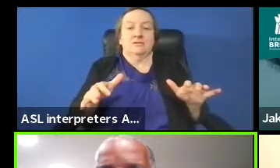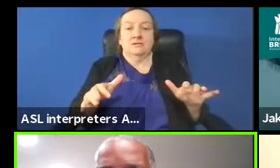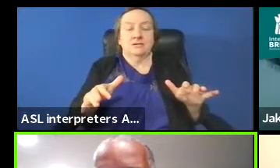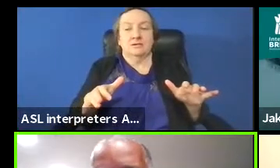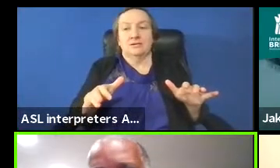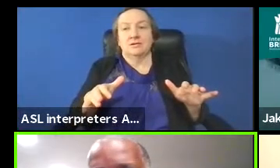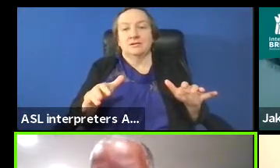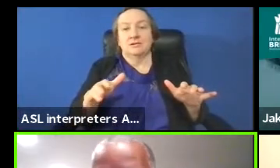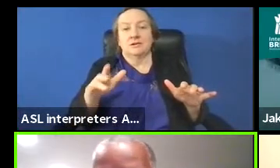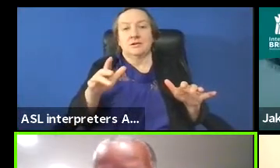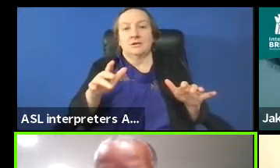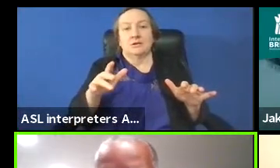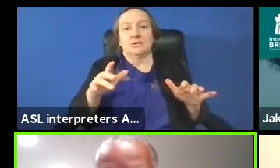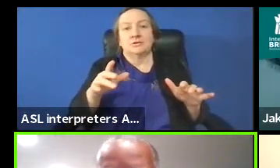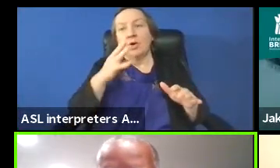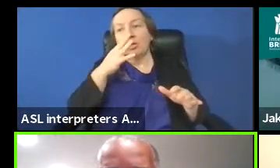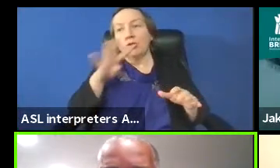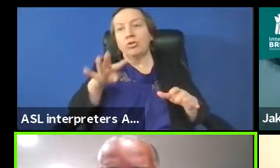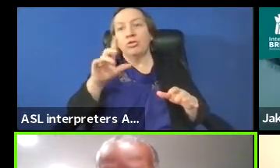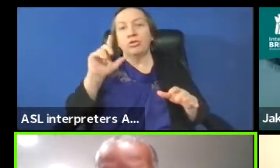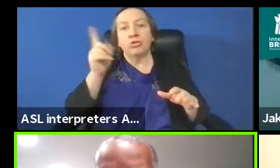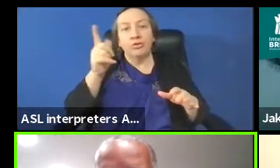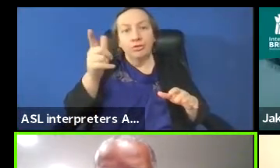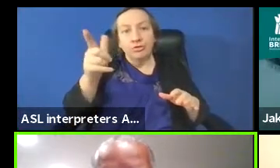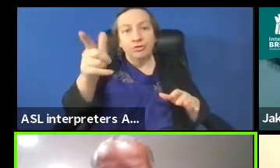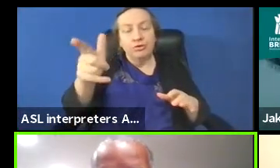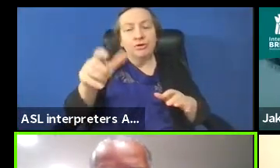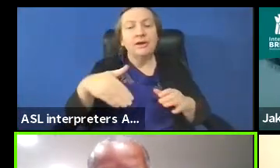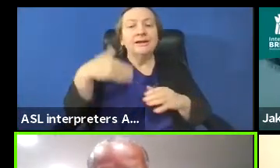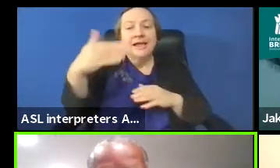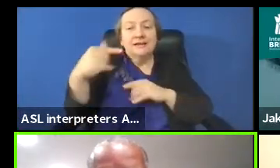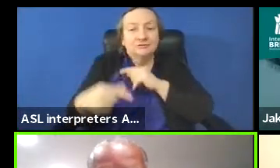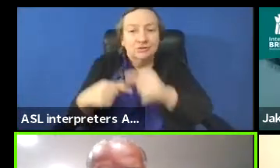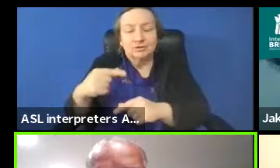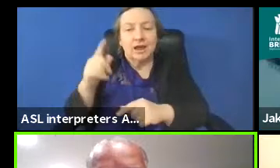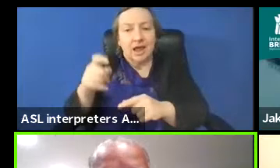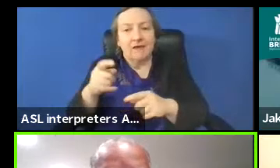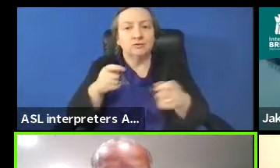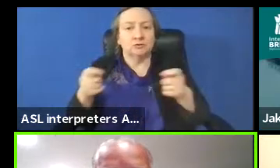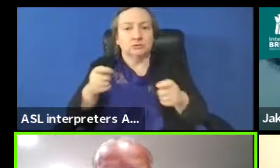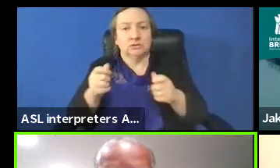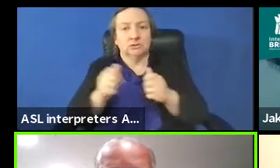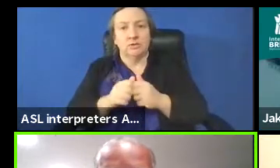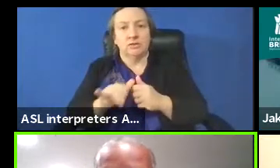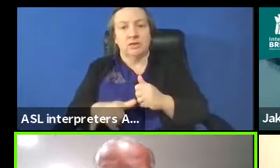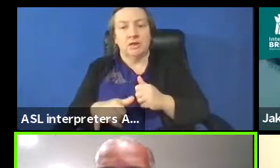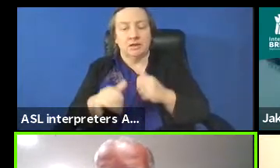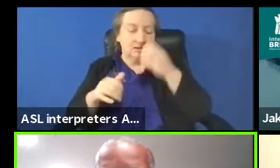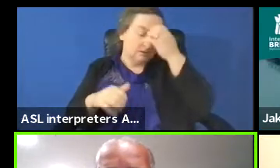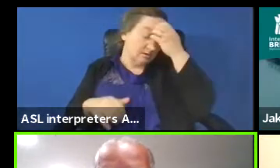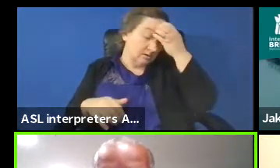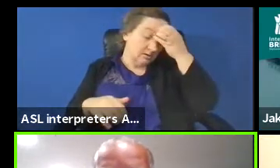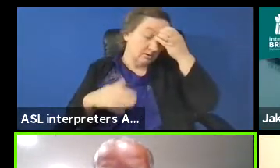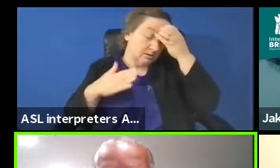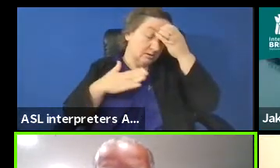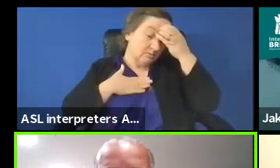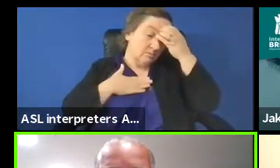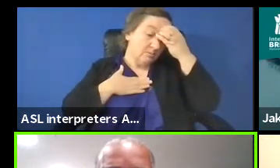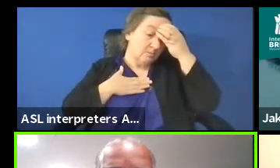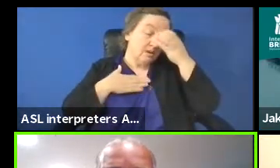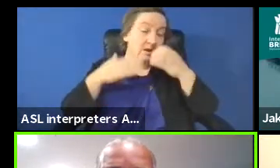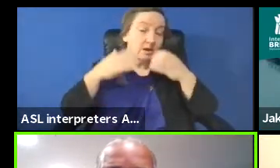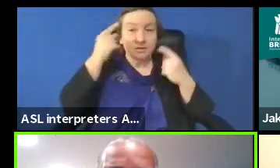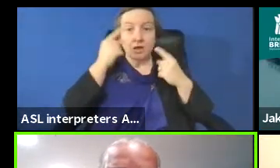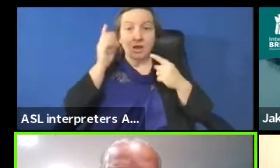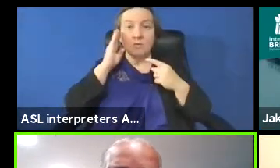down the road for the next generation of folks to have to wrestle with. So my take is we're going to get it done this